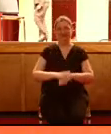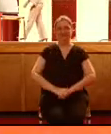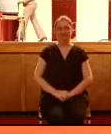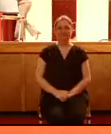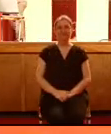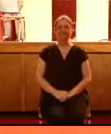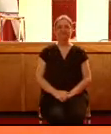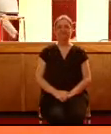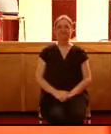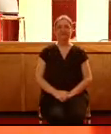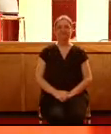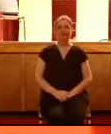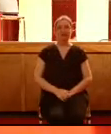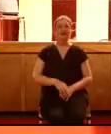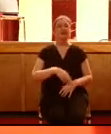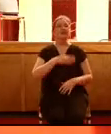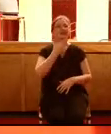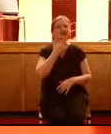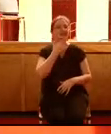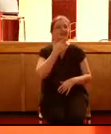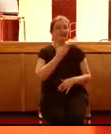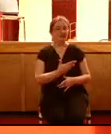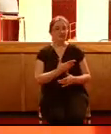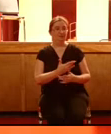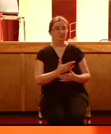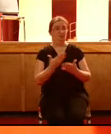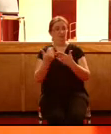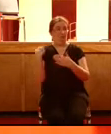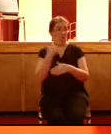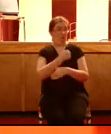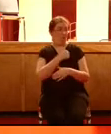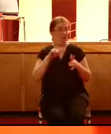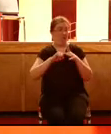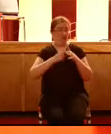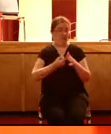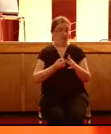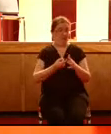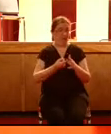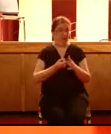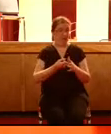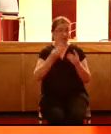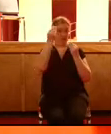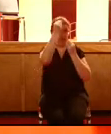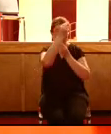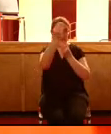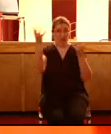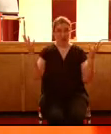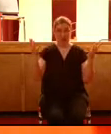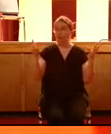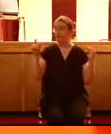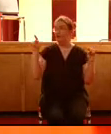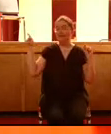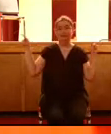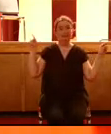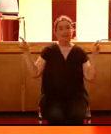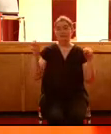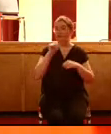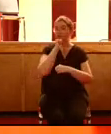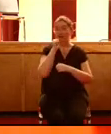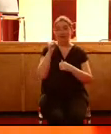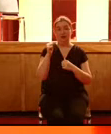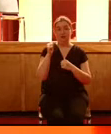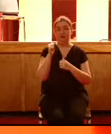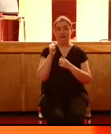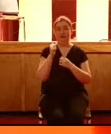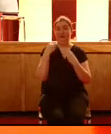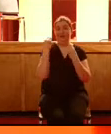Thank you, Dr. Fuentes. Final note before we begin, I do want to let you know the candidates have not been given any advance